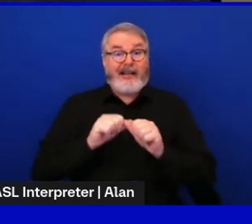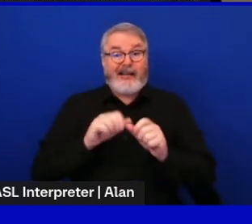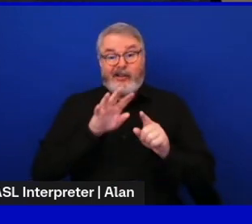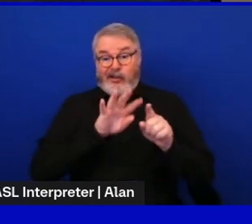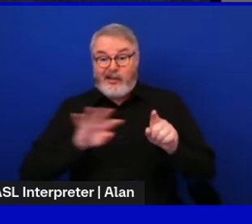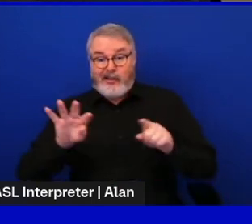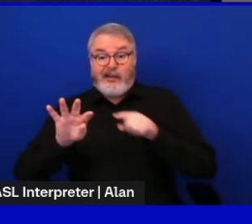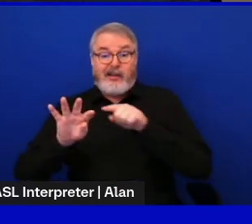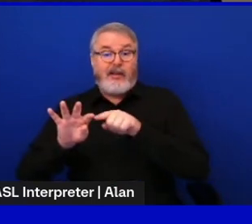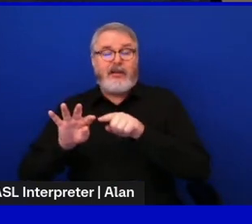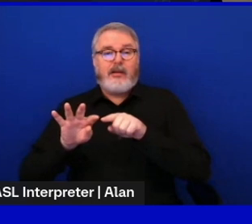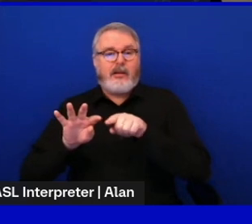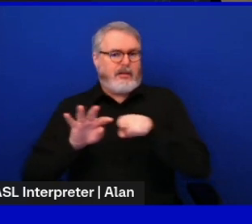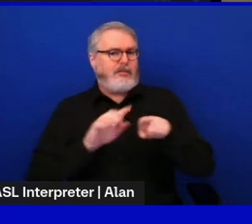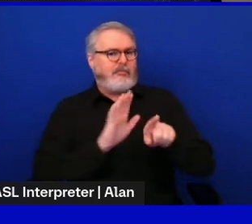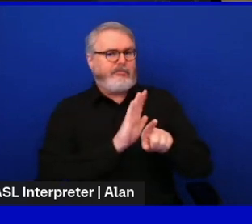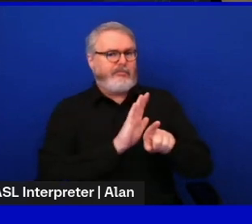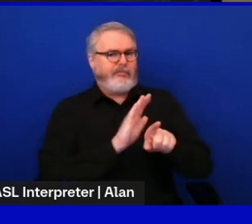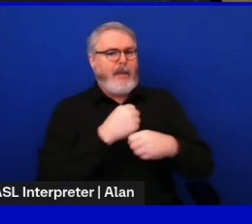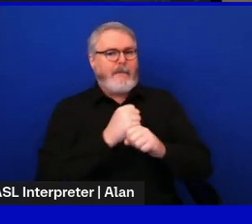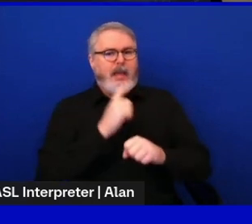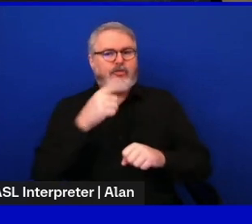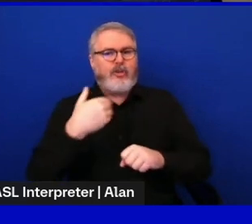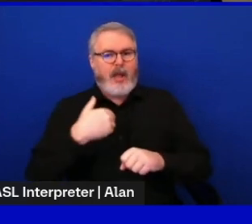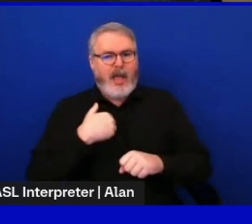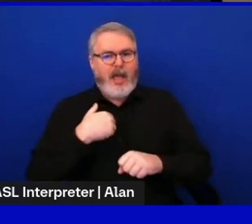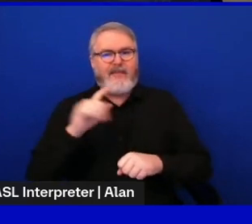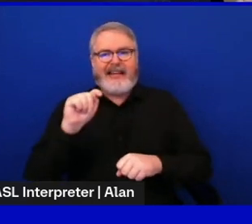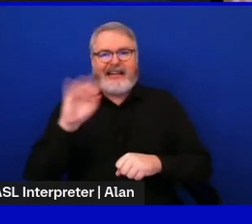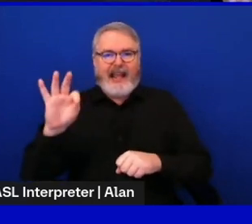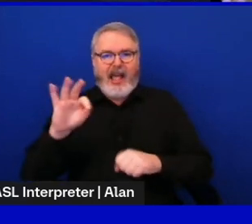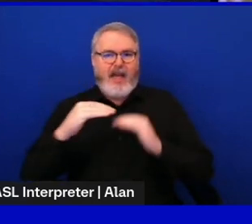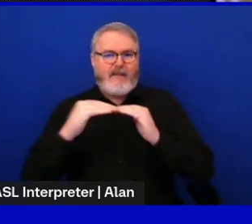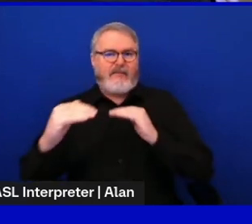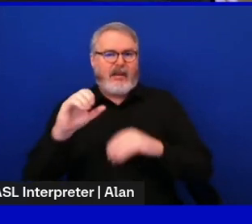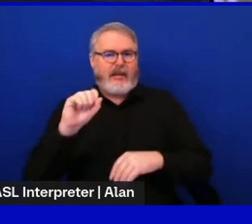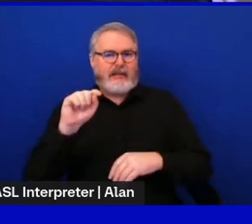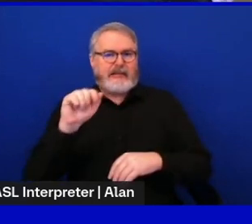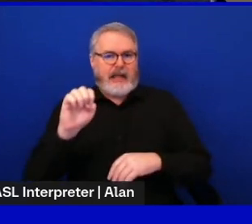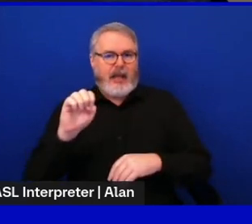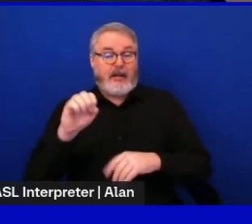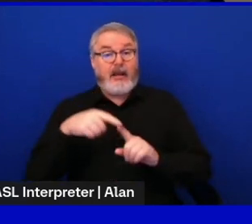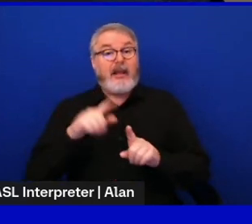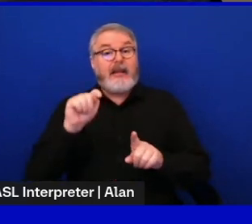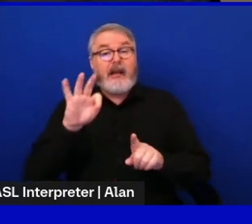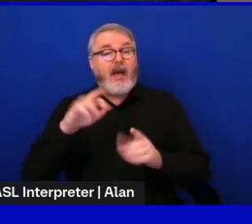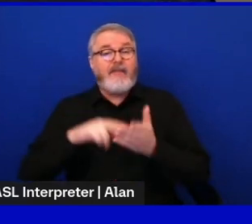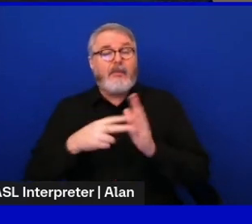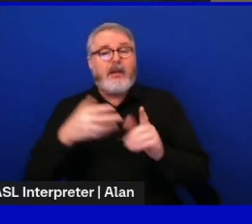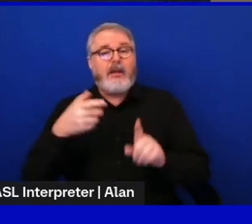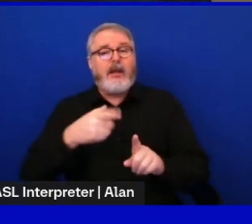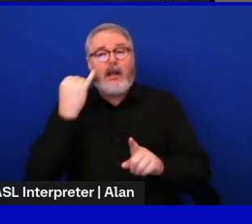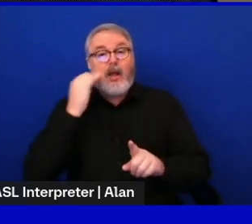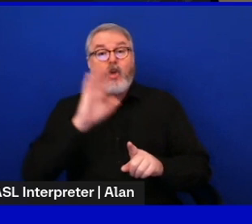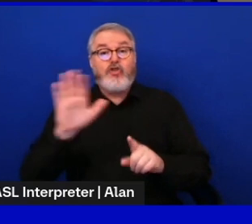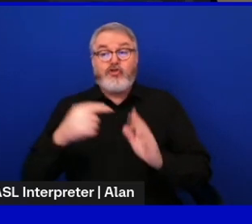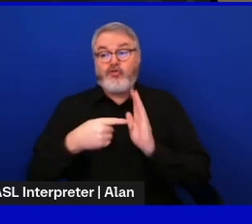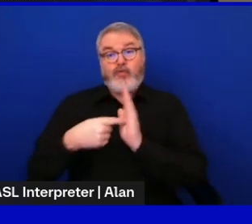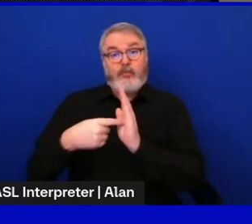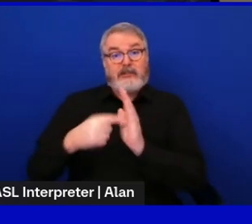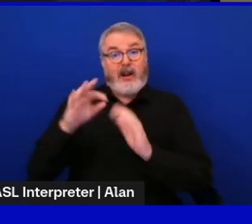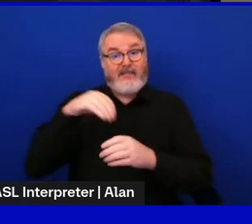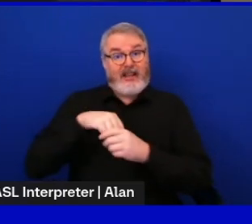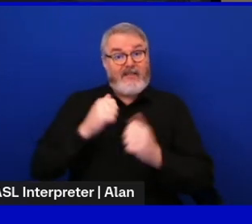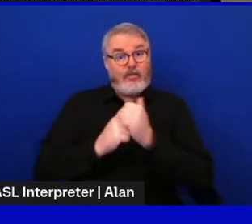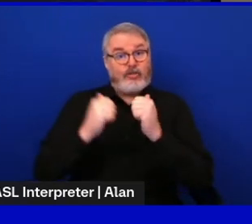makes sure that there is a TF state. So the TF state is literally where your representation of infrastructure